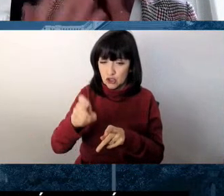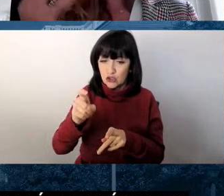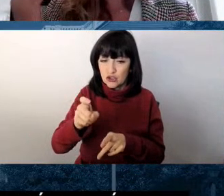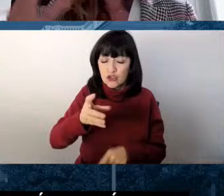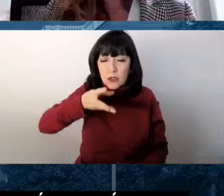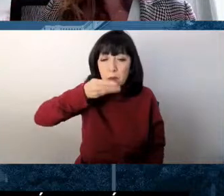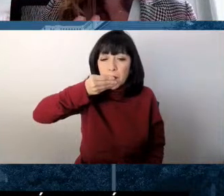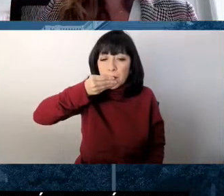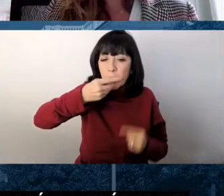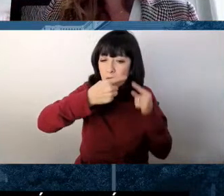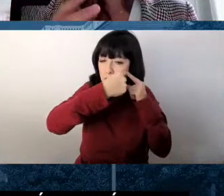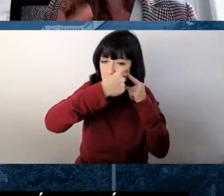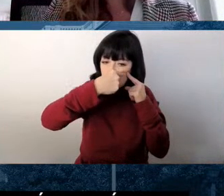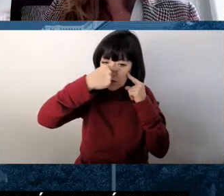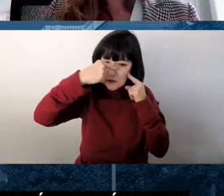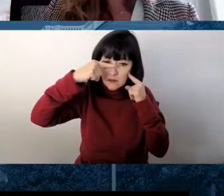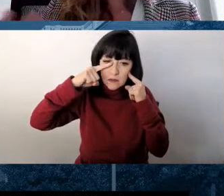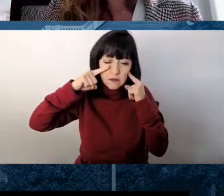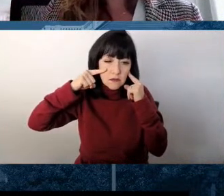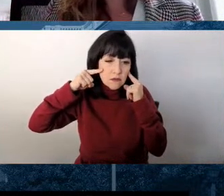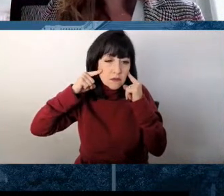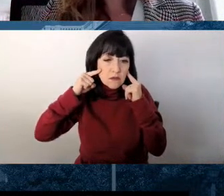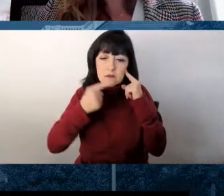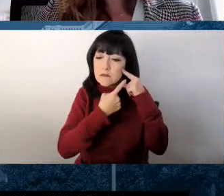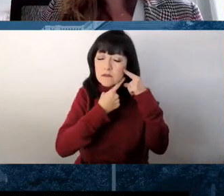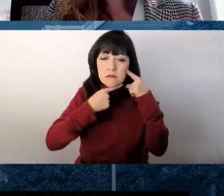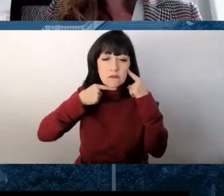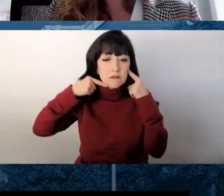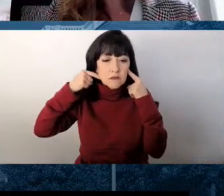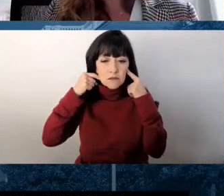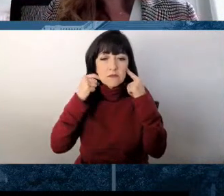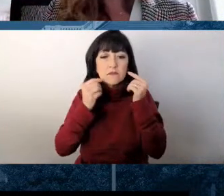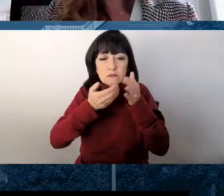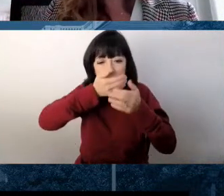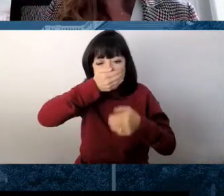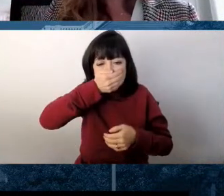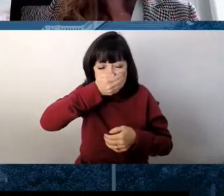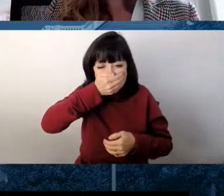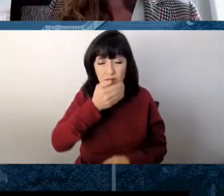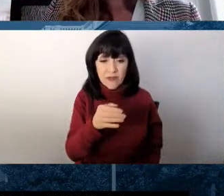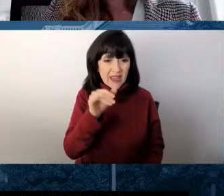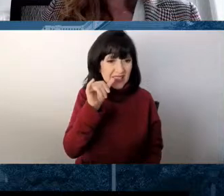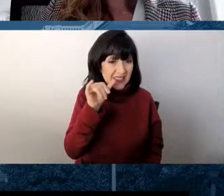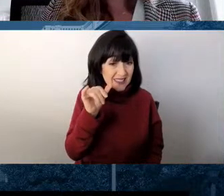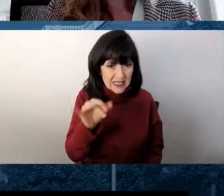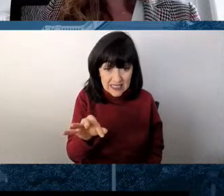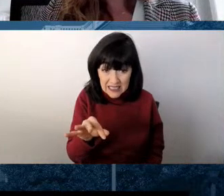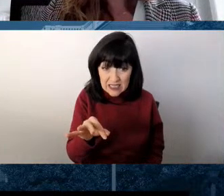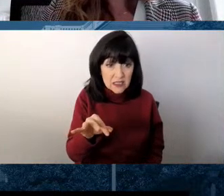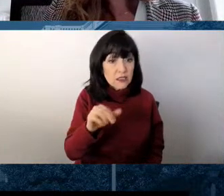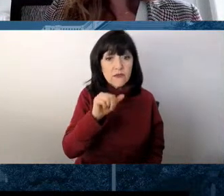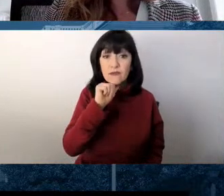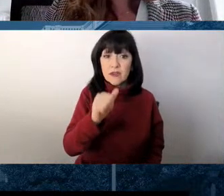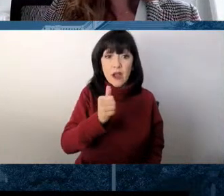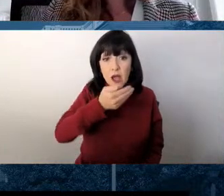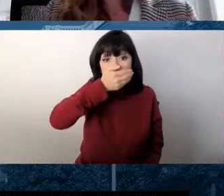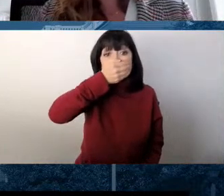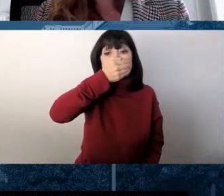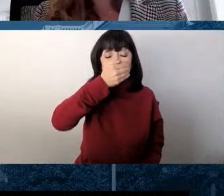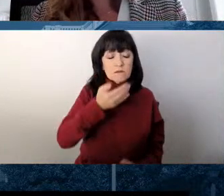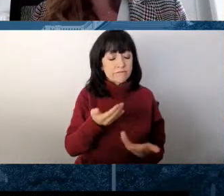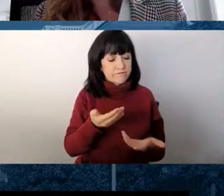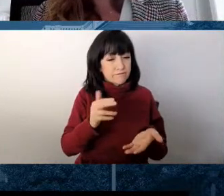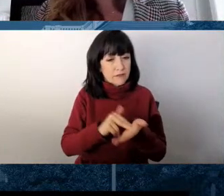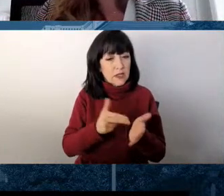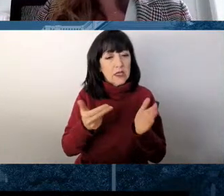gaps around, respiratory droplets can leak in and out. So that can happen if you've got